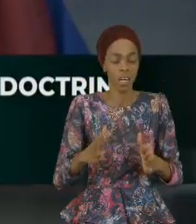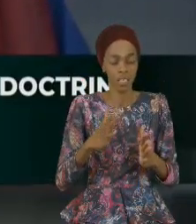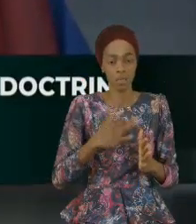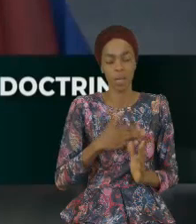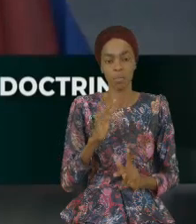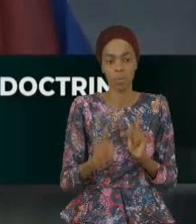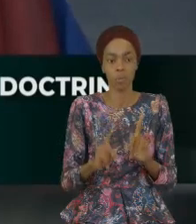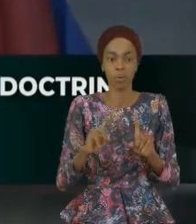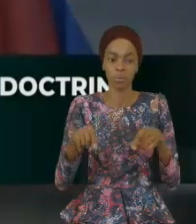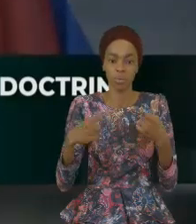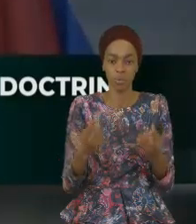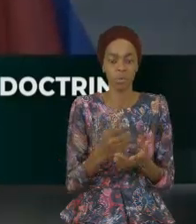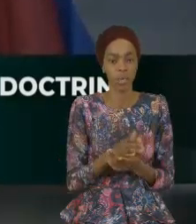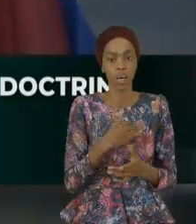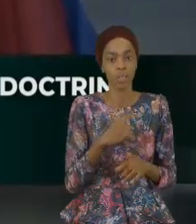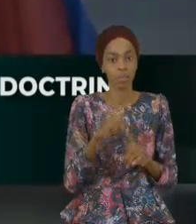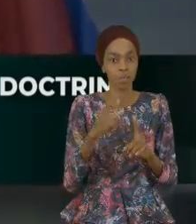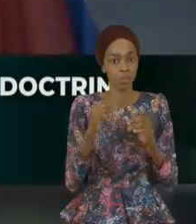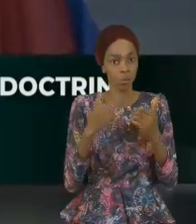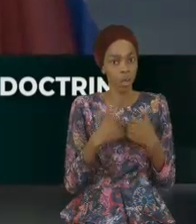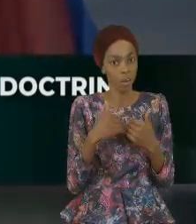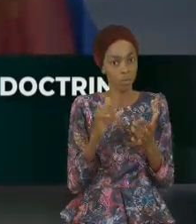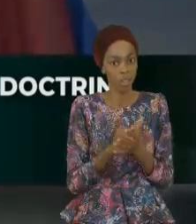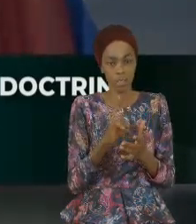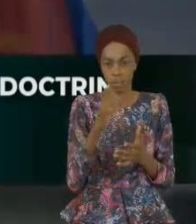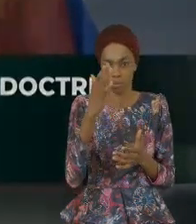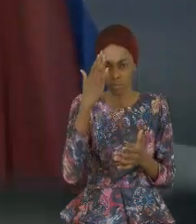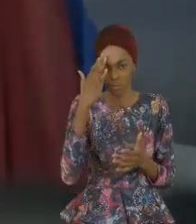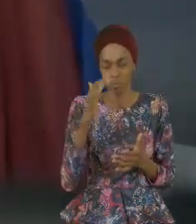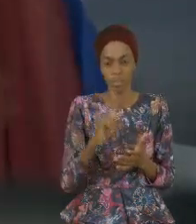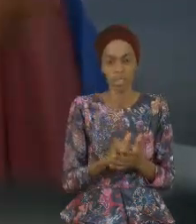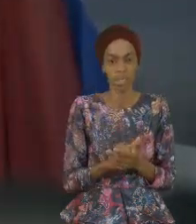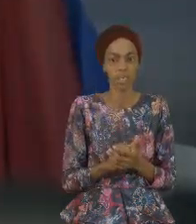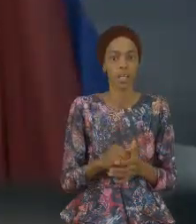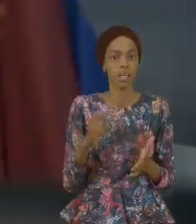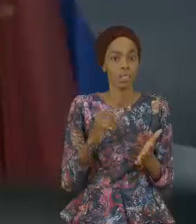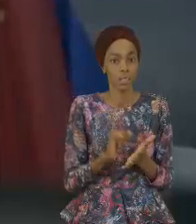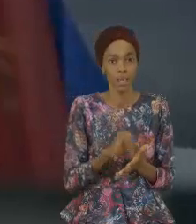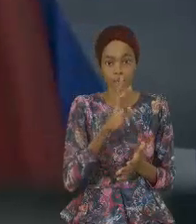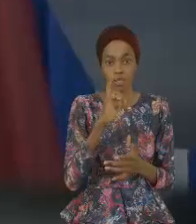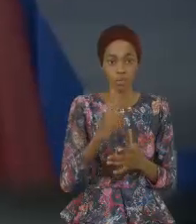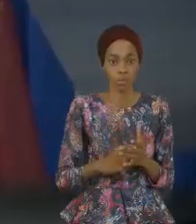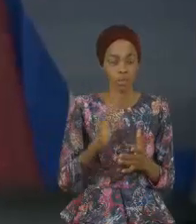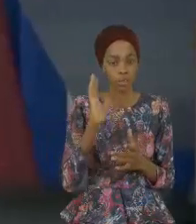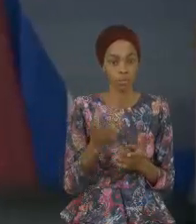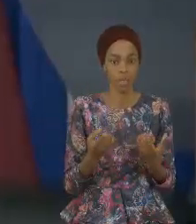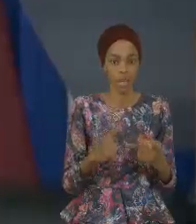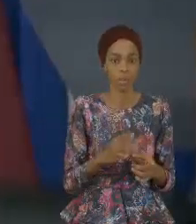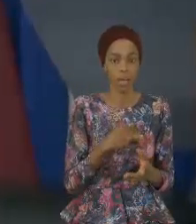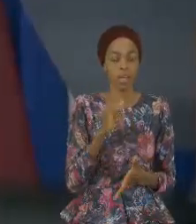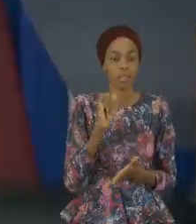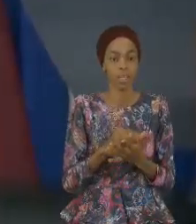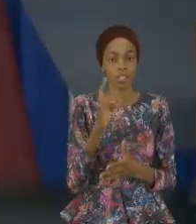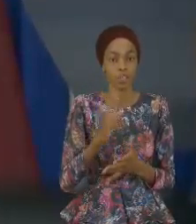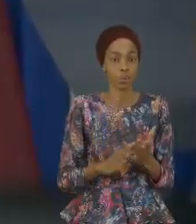go. And when you have that, and you know that is what will happen, and that is what